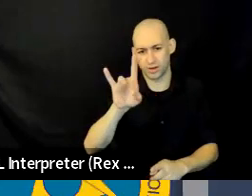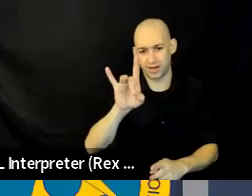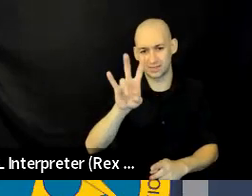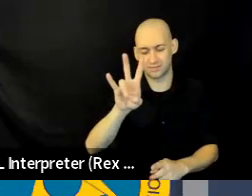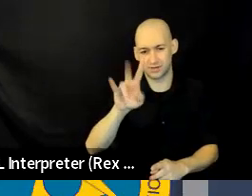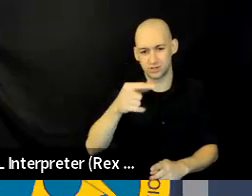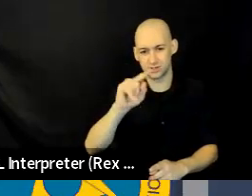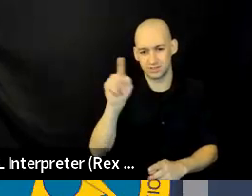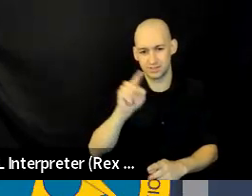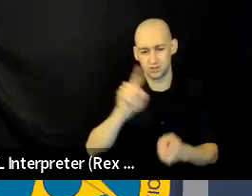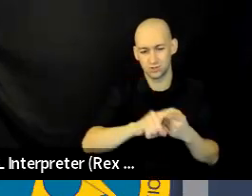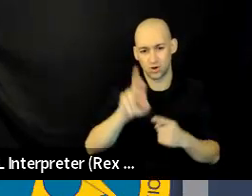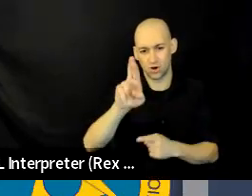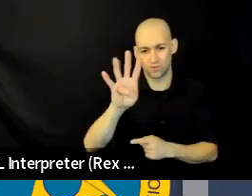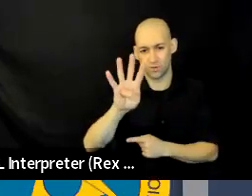R387GZ to